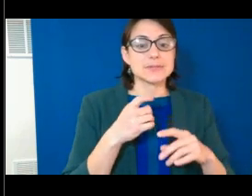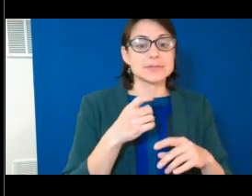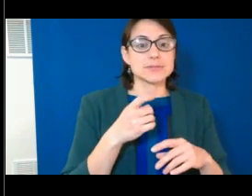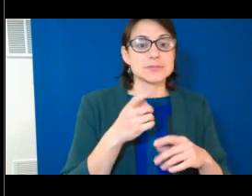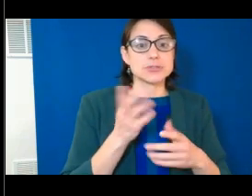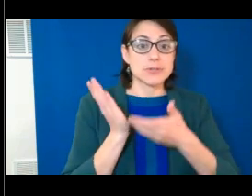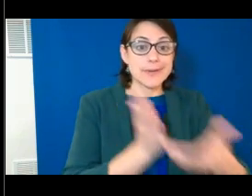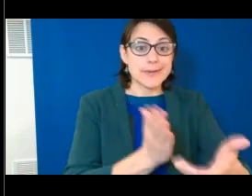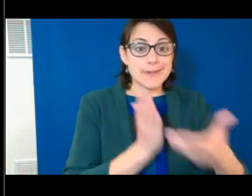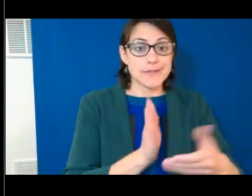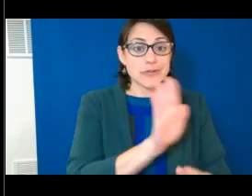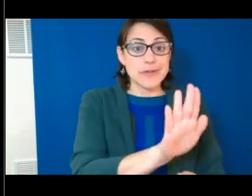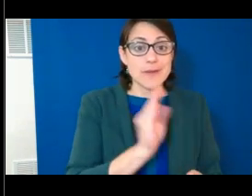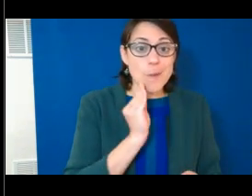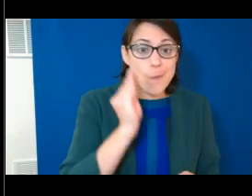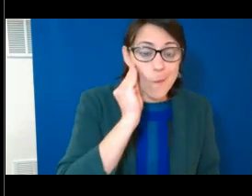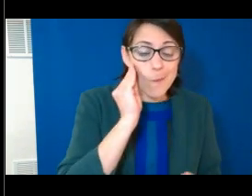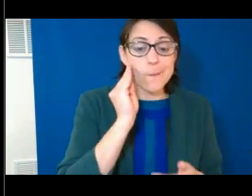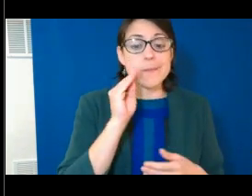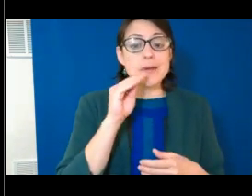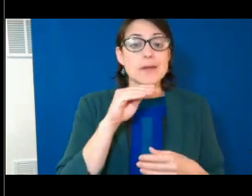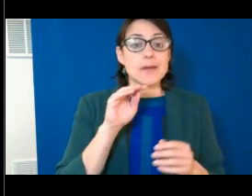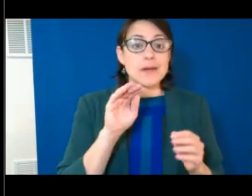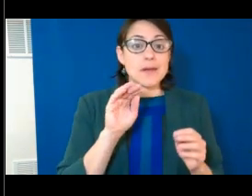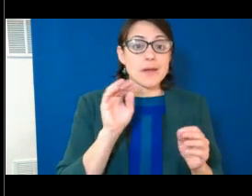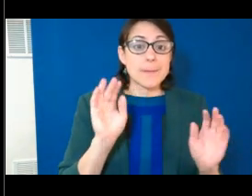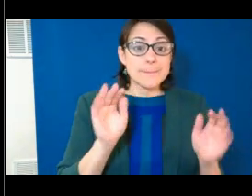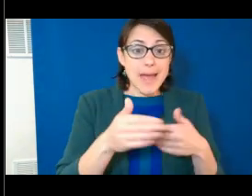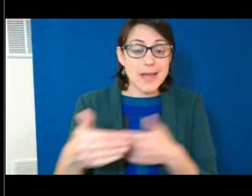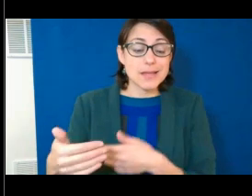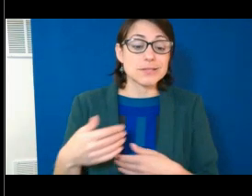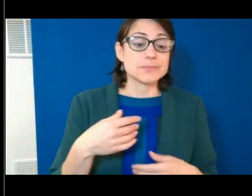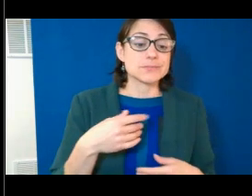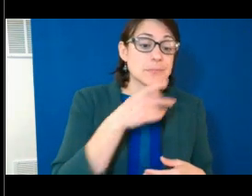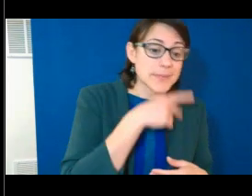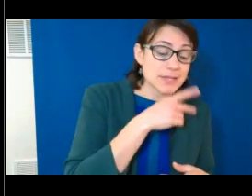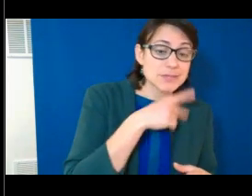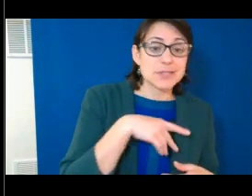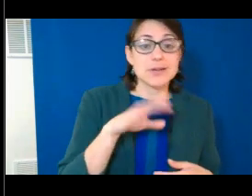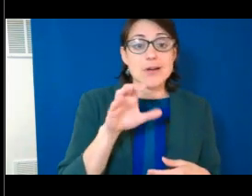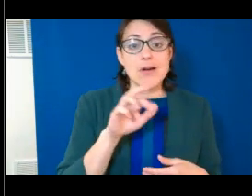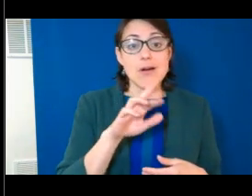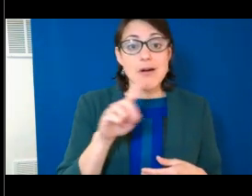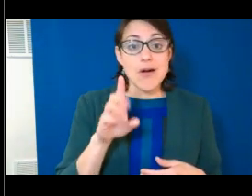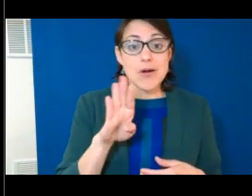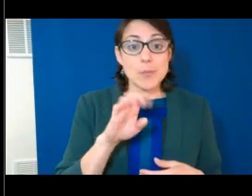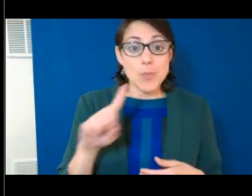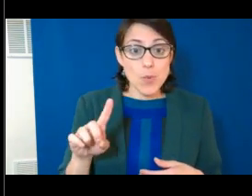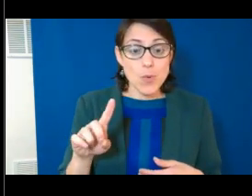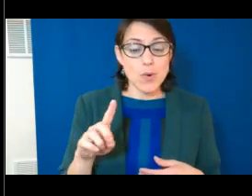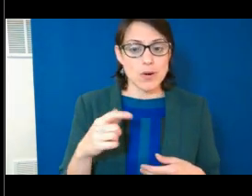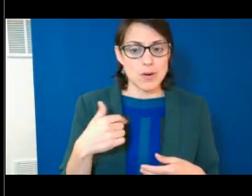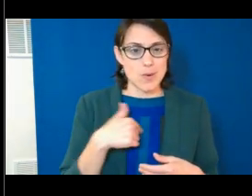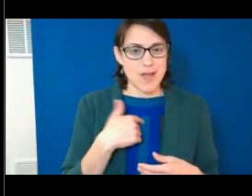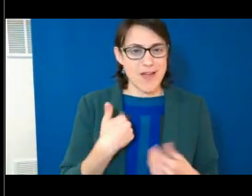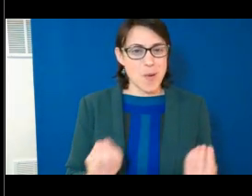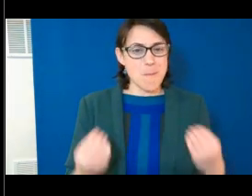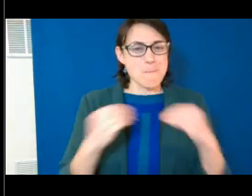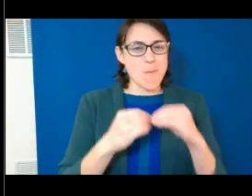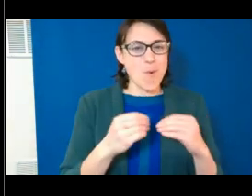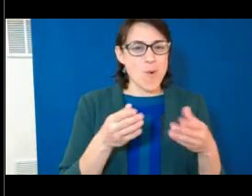cardboard. That's increasing. More and more people want convenience, so there's more new ways of generating waste. There's more demand for